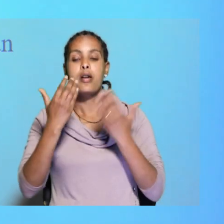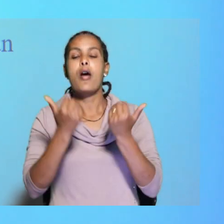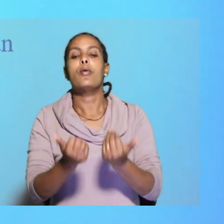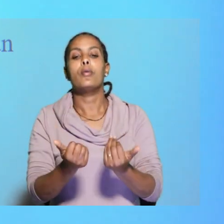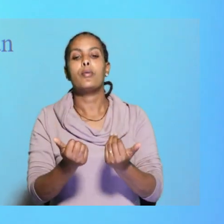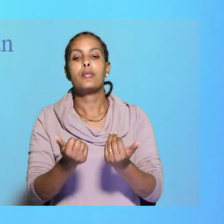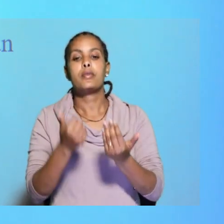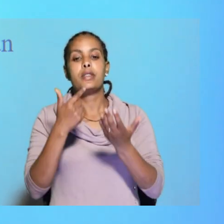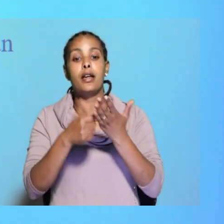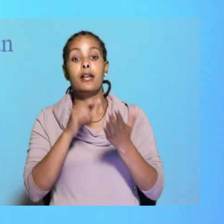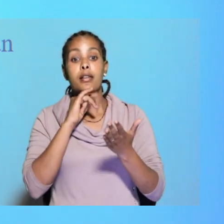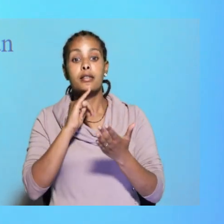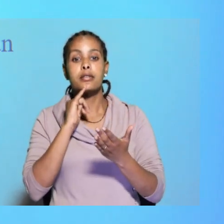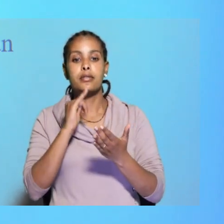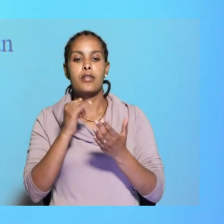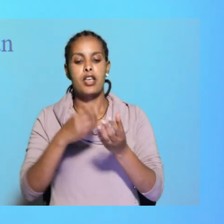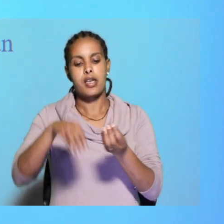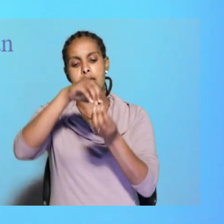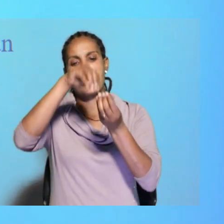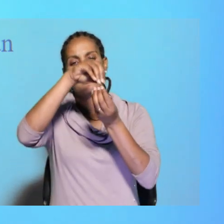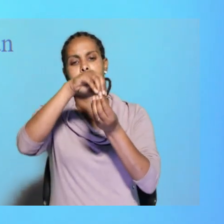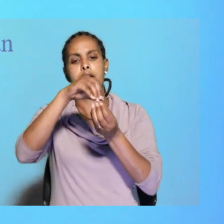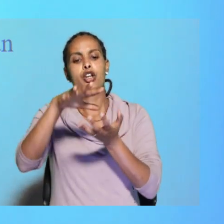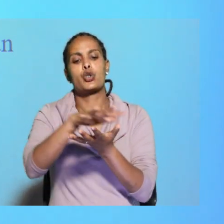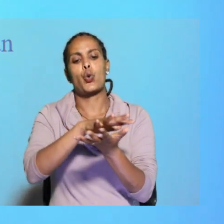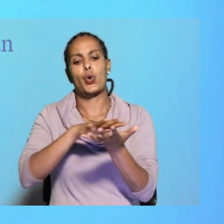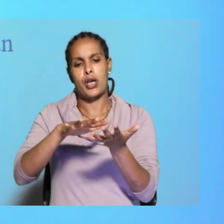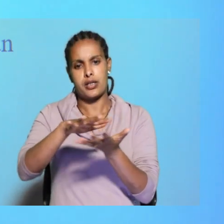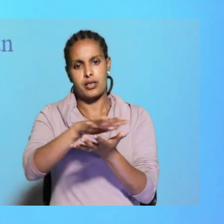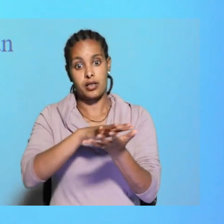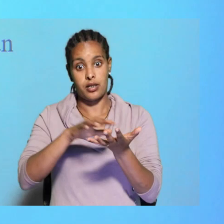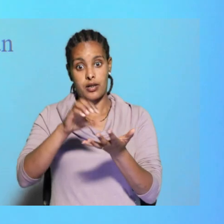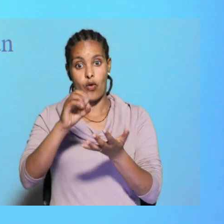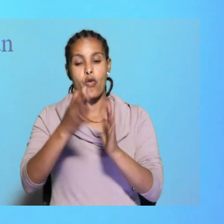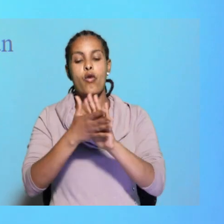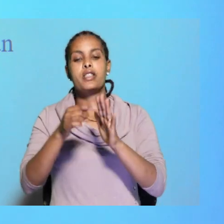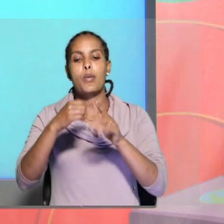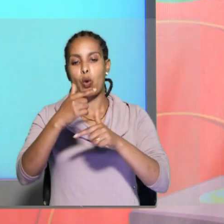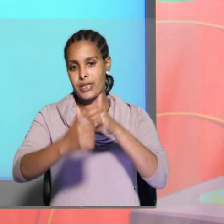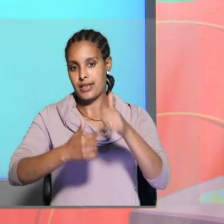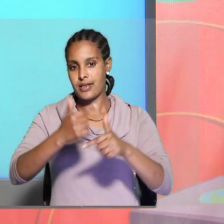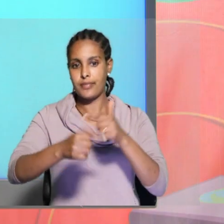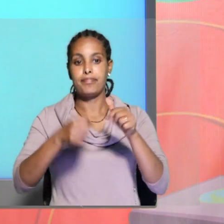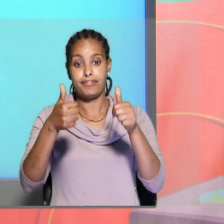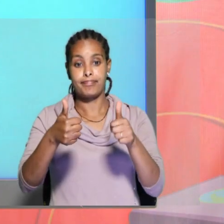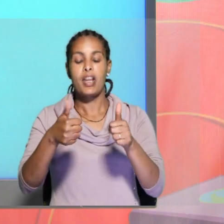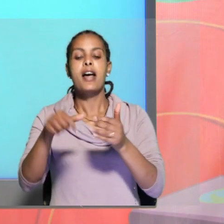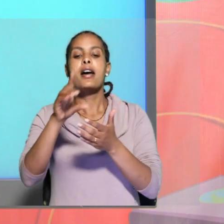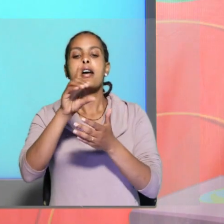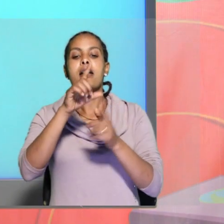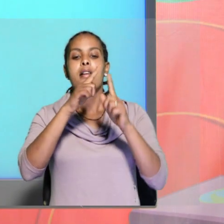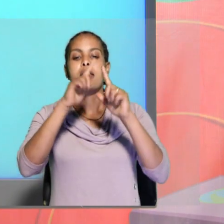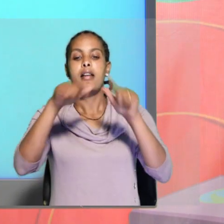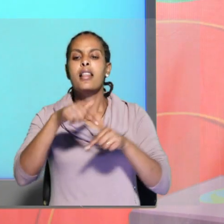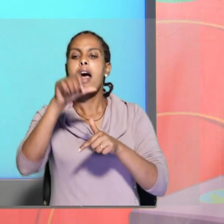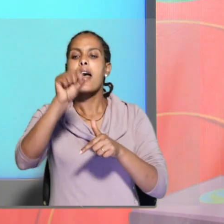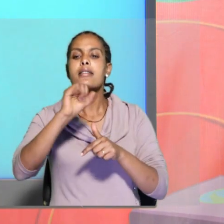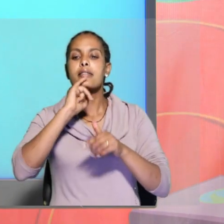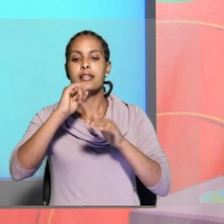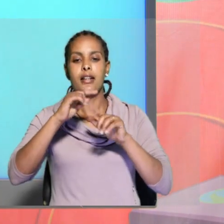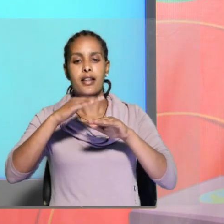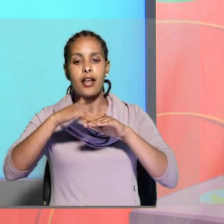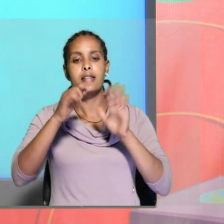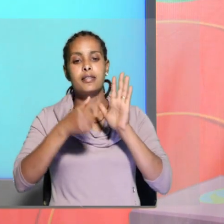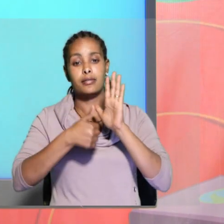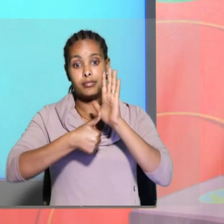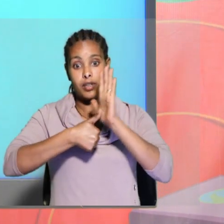now there is an increase in disorder of the process. Delta S greater than 0 indicates